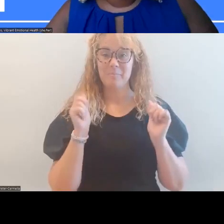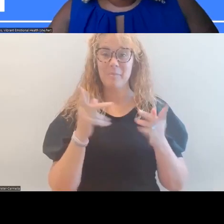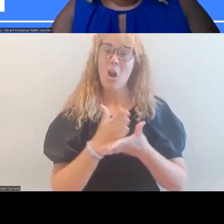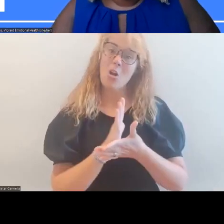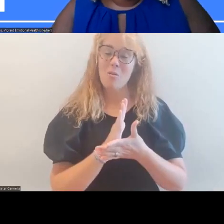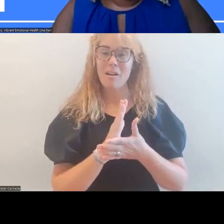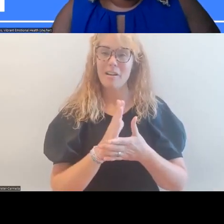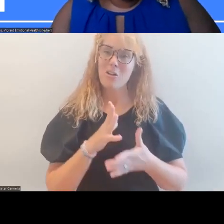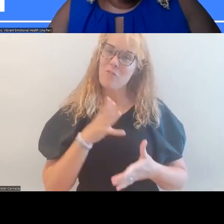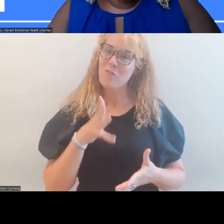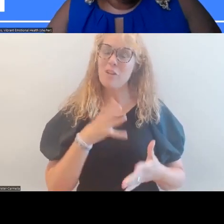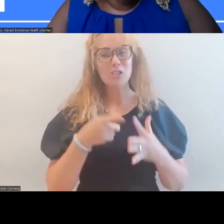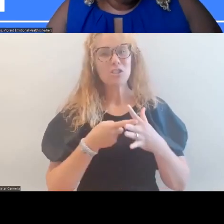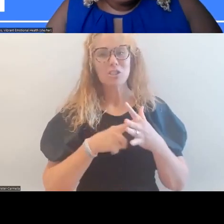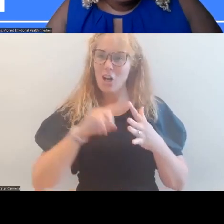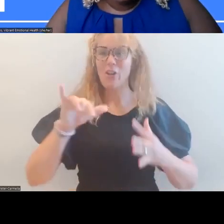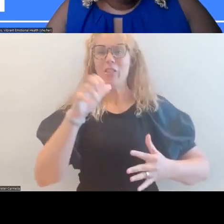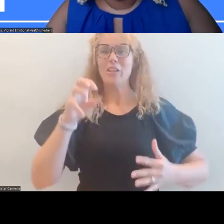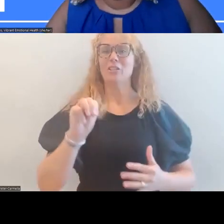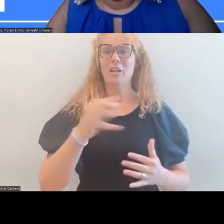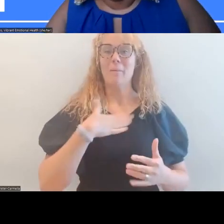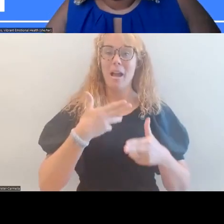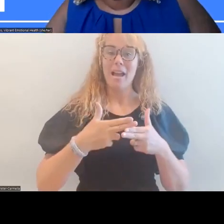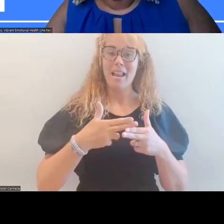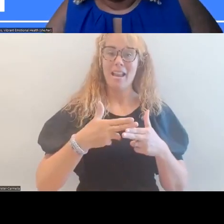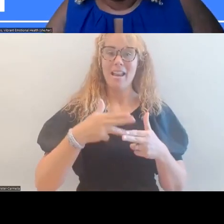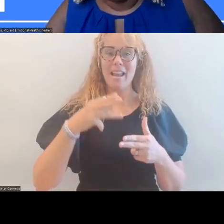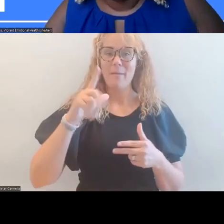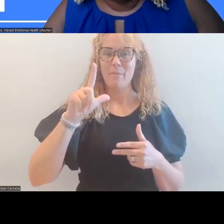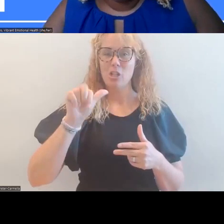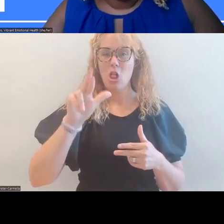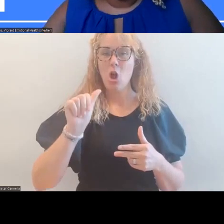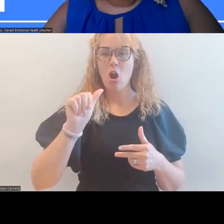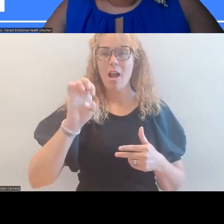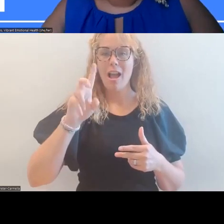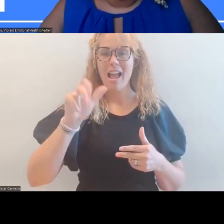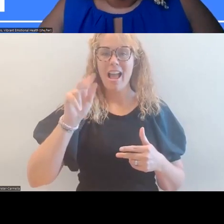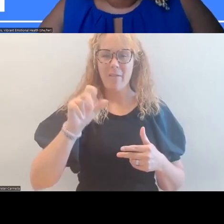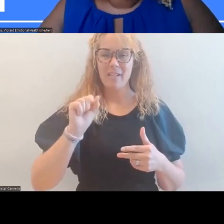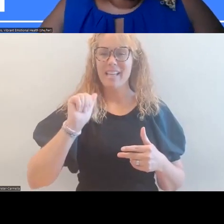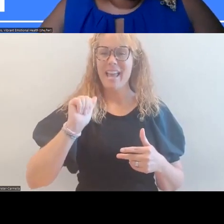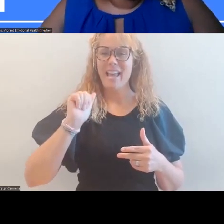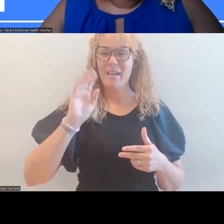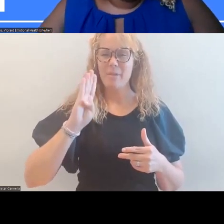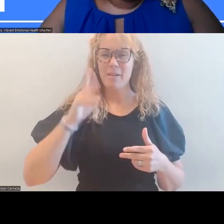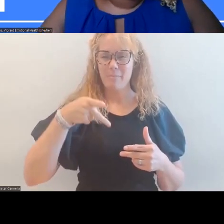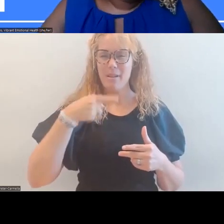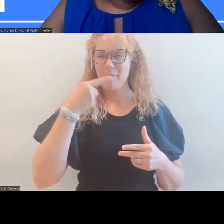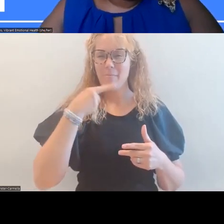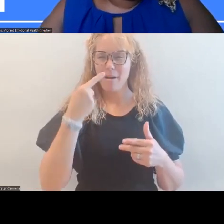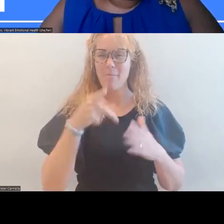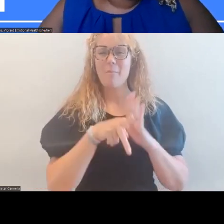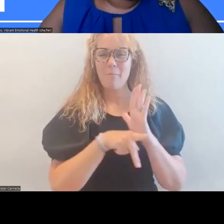guys. We are officially starting this jam. My name is Laura Evans. I am the AVP of Public Policy with Vibrant Emotional